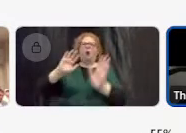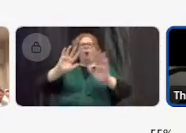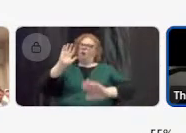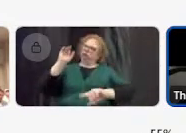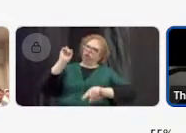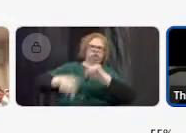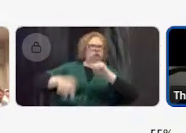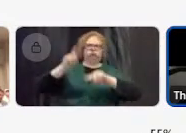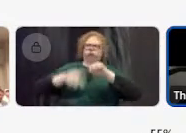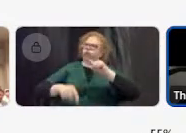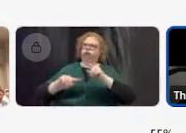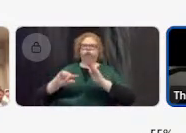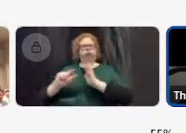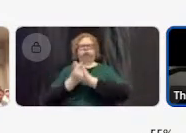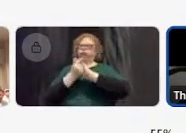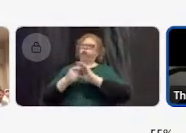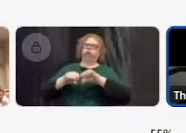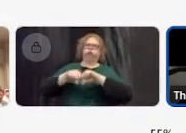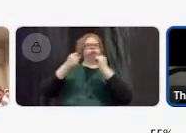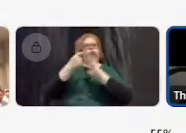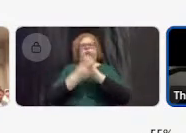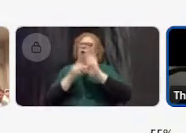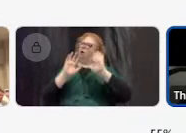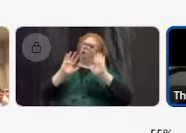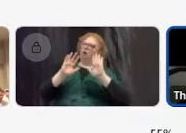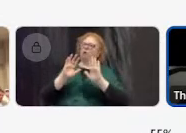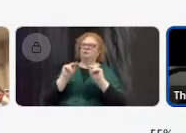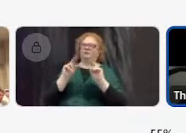Carpenter's saying that if it's done